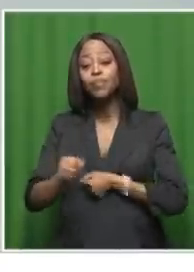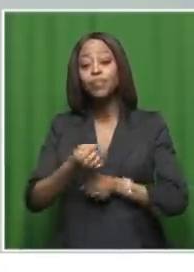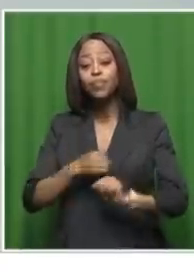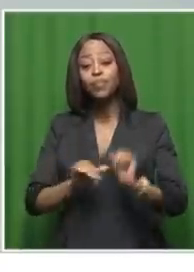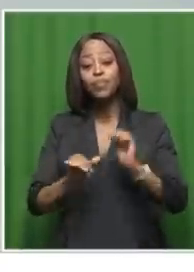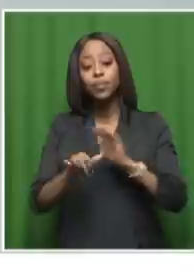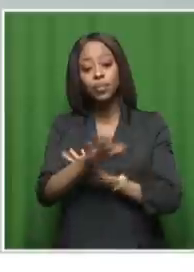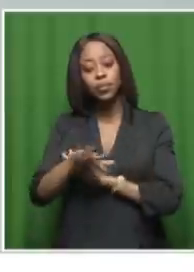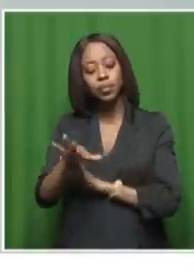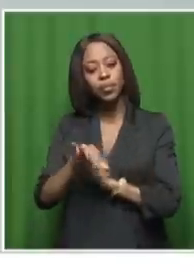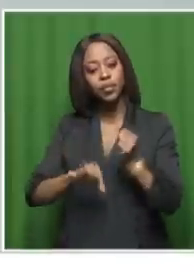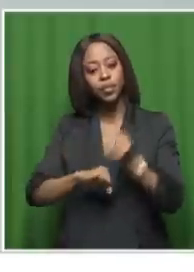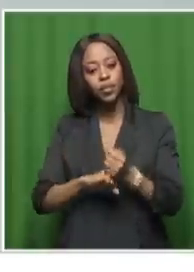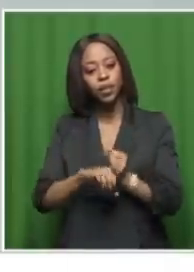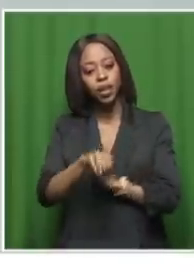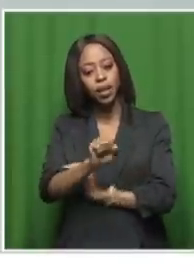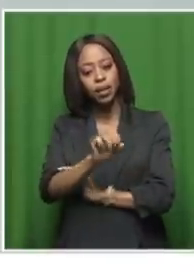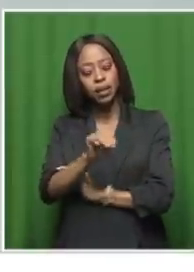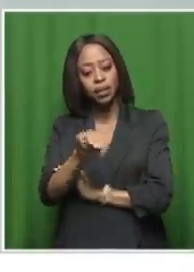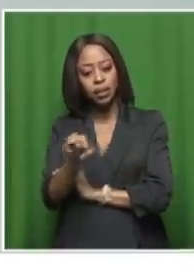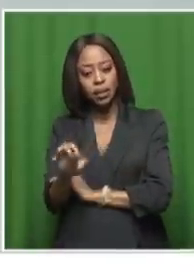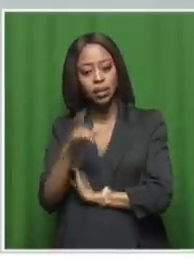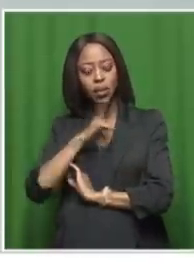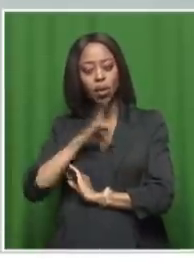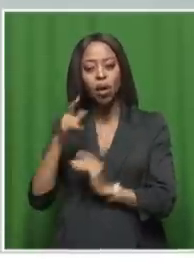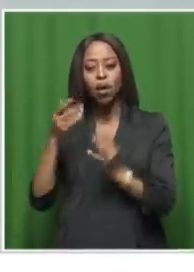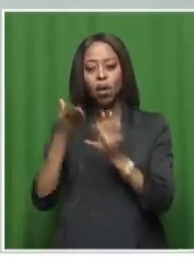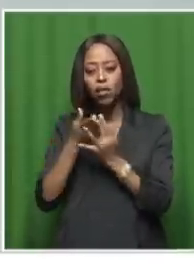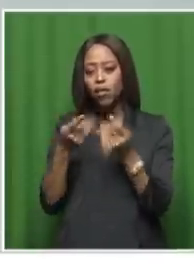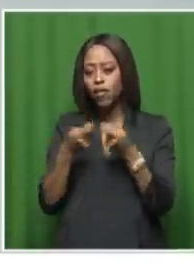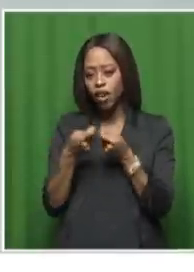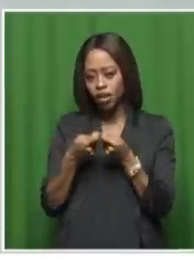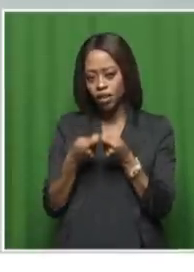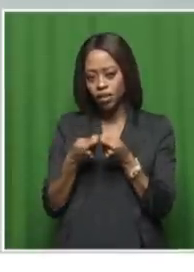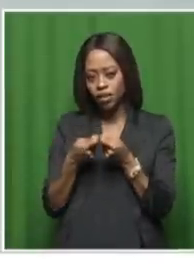support for SMMEs and cooperatives is access to finance.